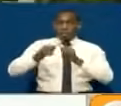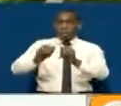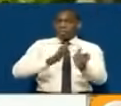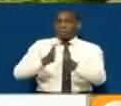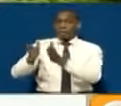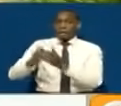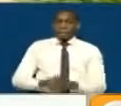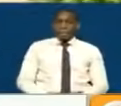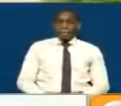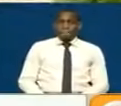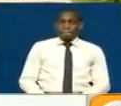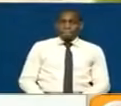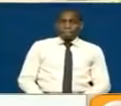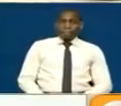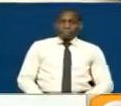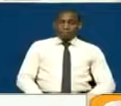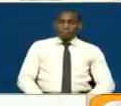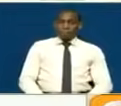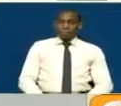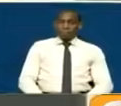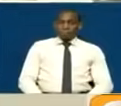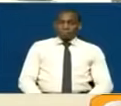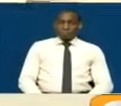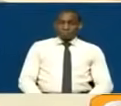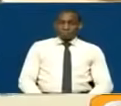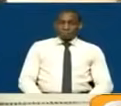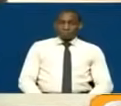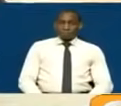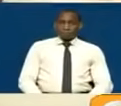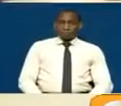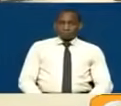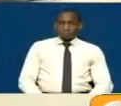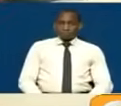Sam Ogina, Citizen TV, Nairobi.